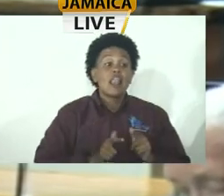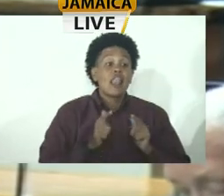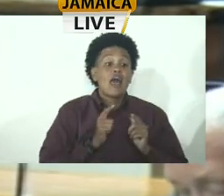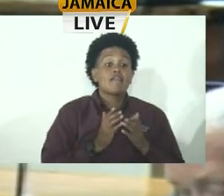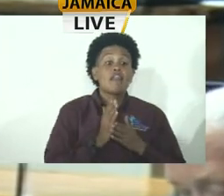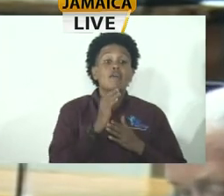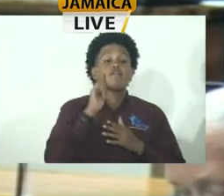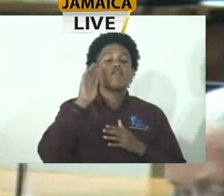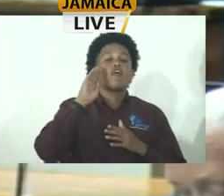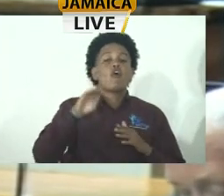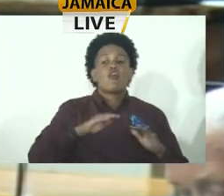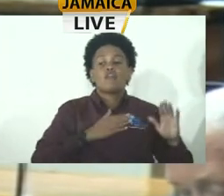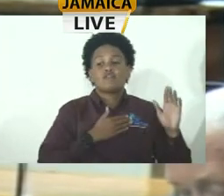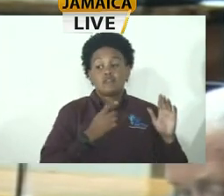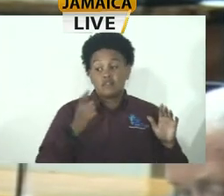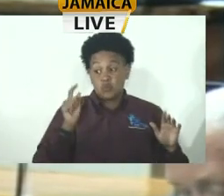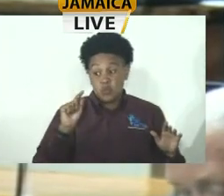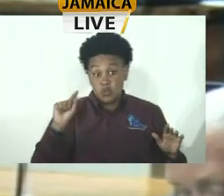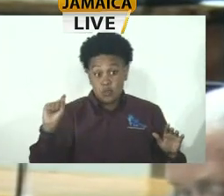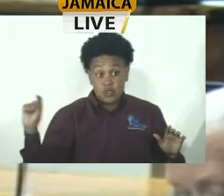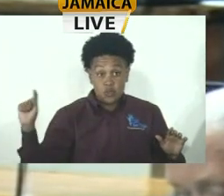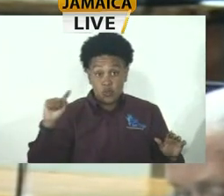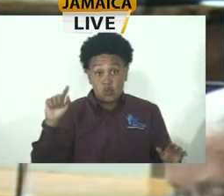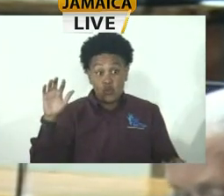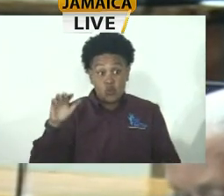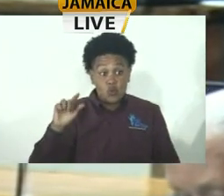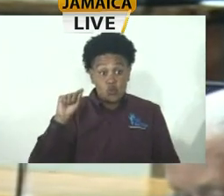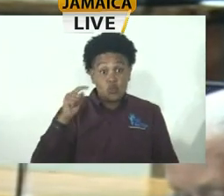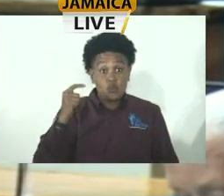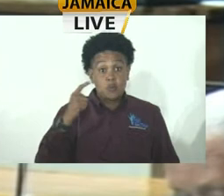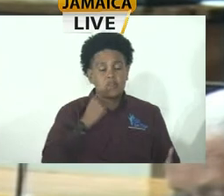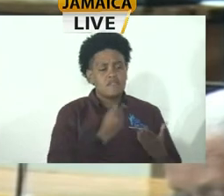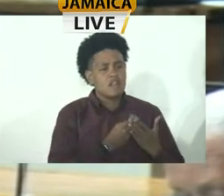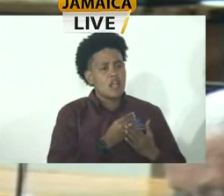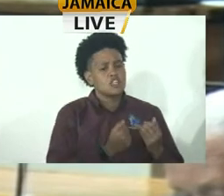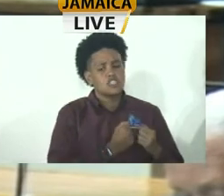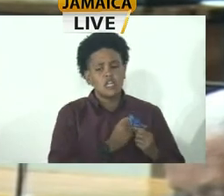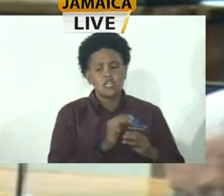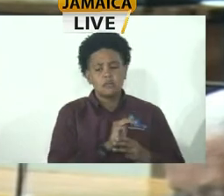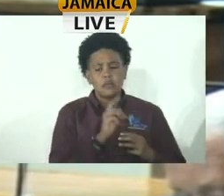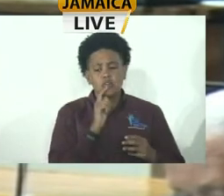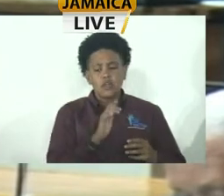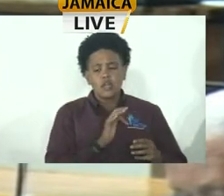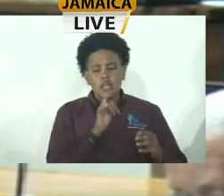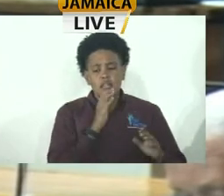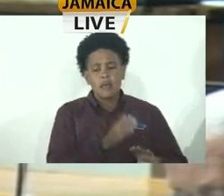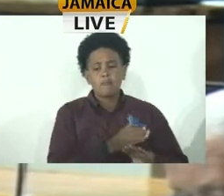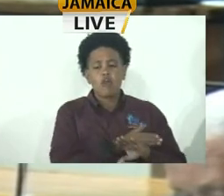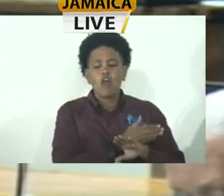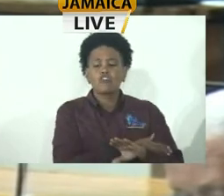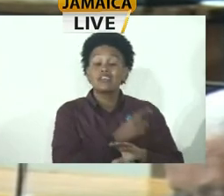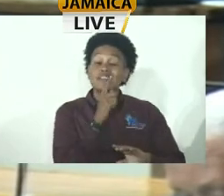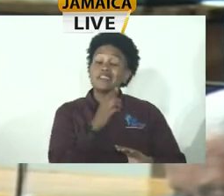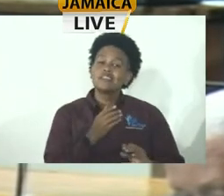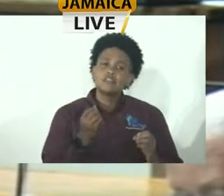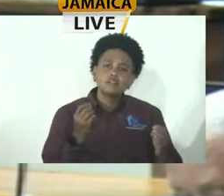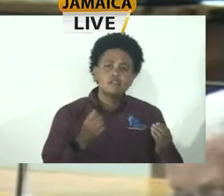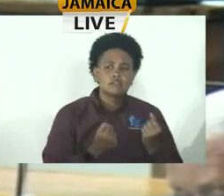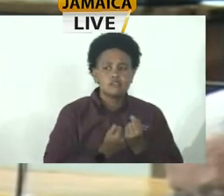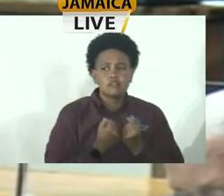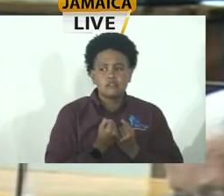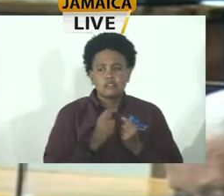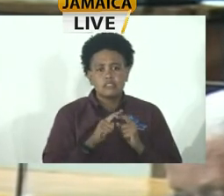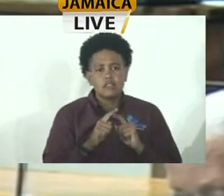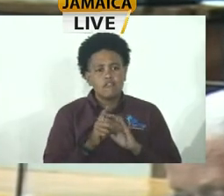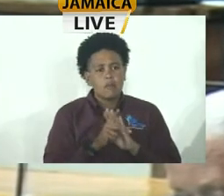2020 2021 financial year the ministry made significant progress in advancing a number of environmental policy